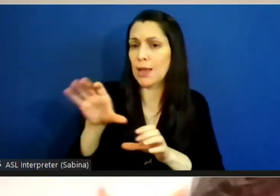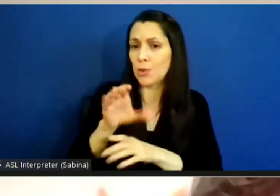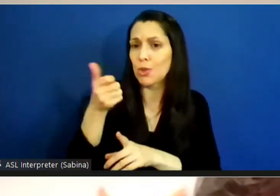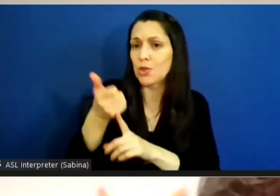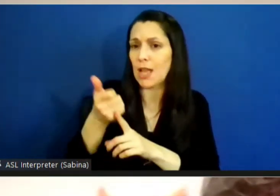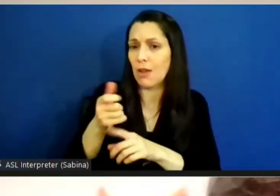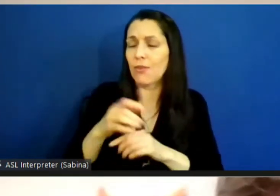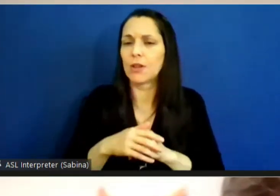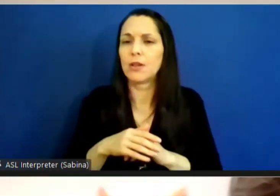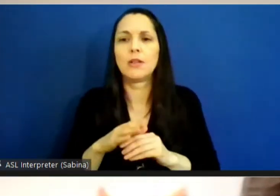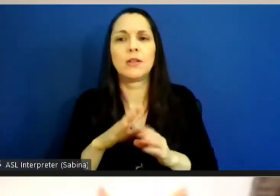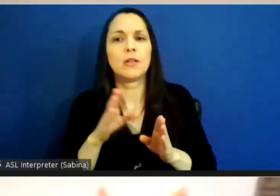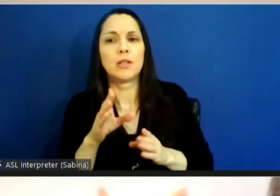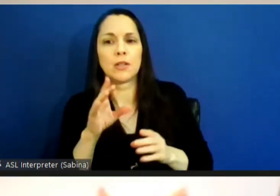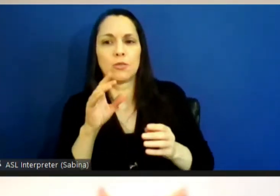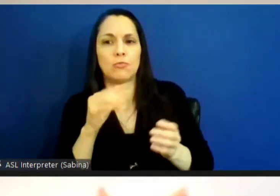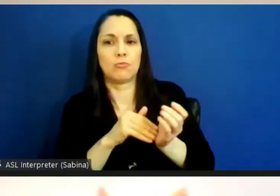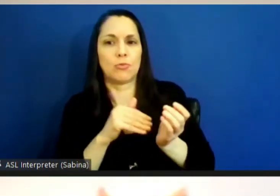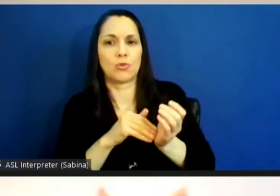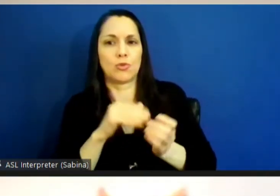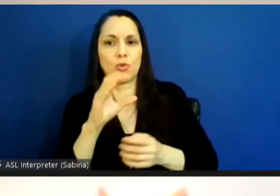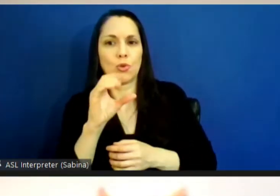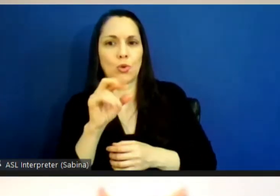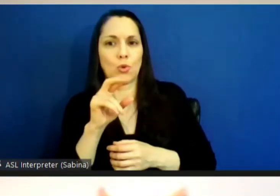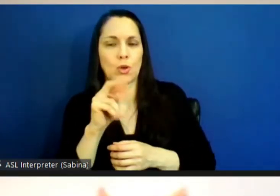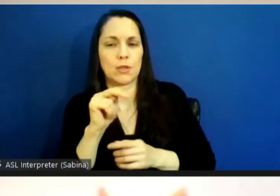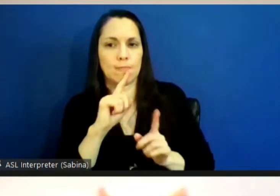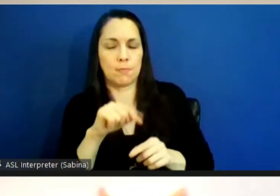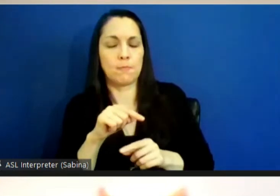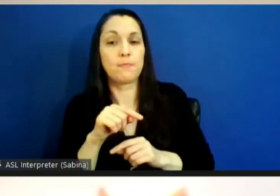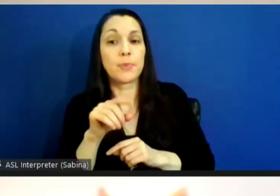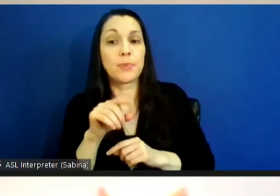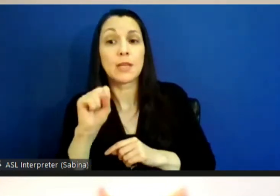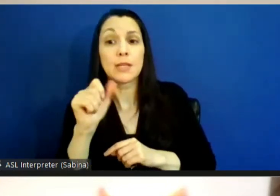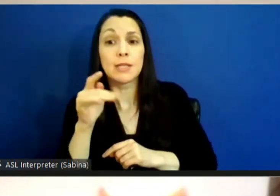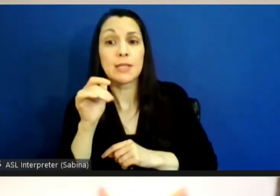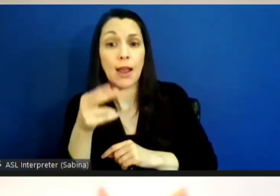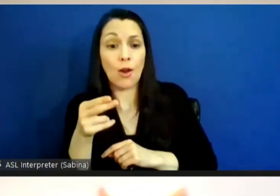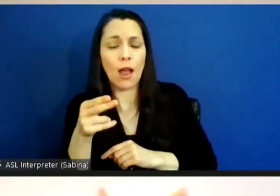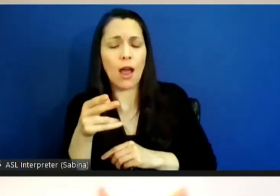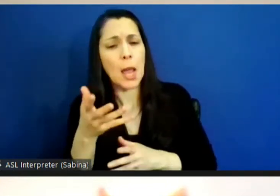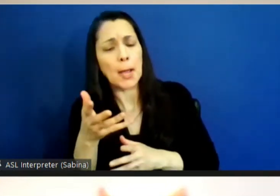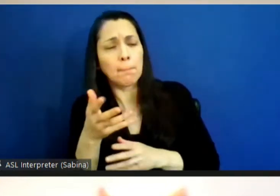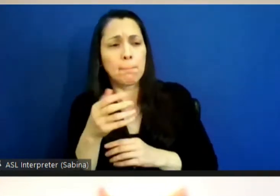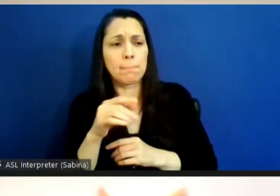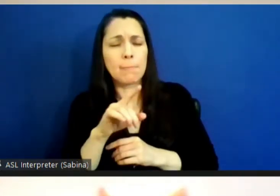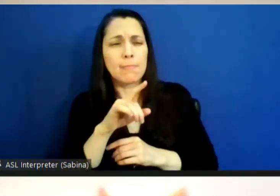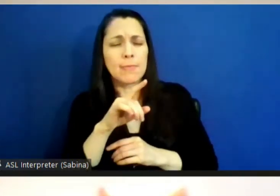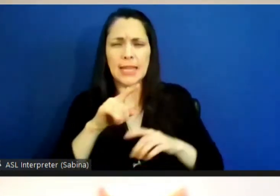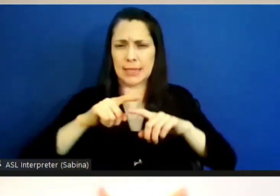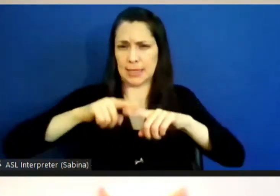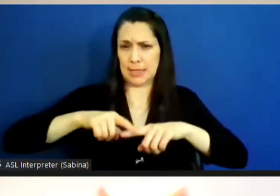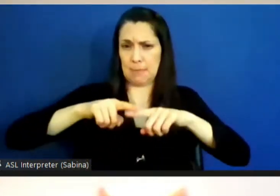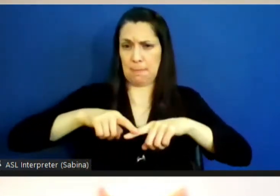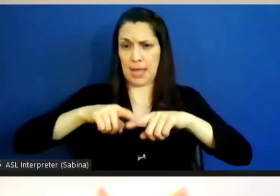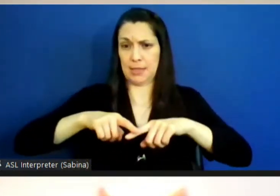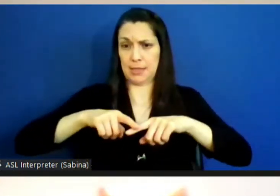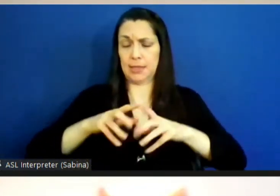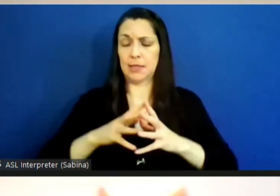So Sarah, I think that it will depend on our